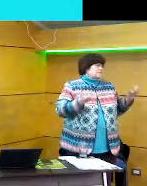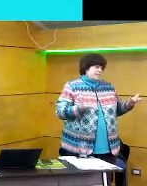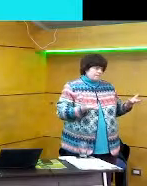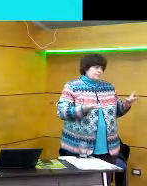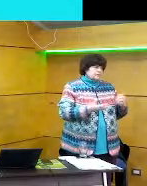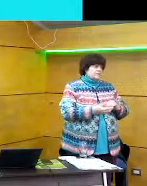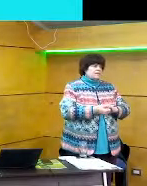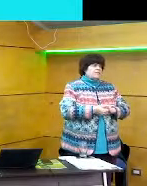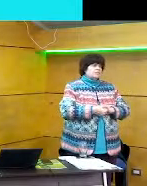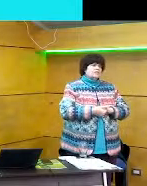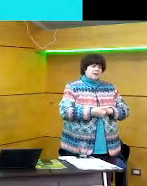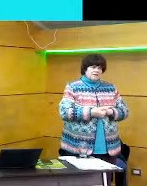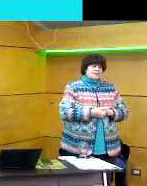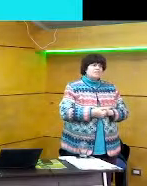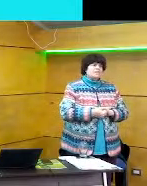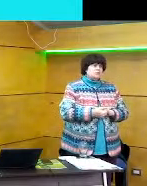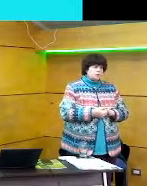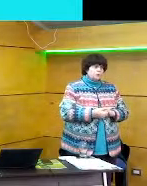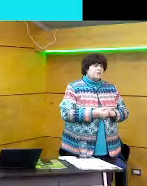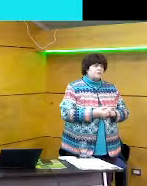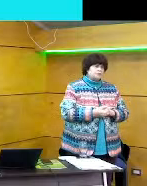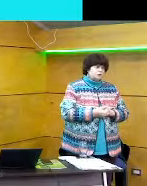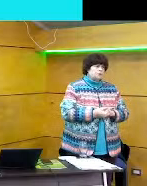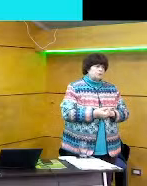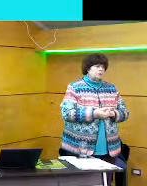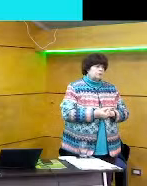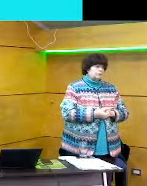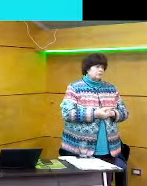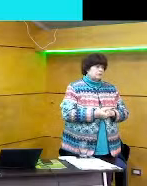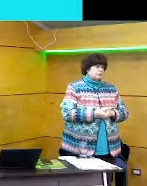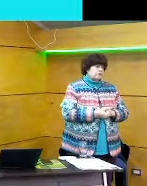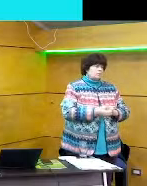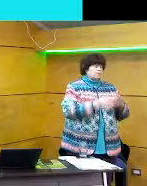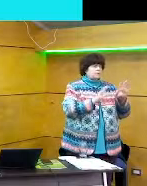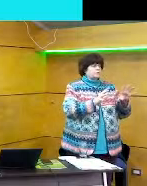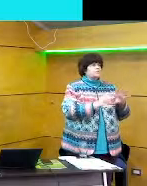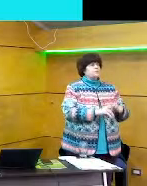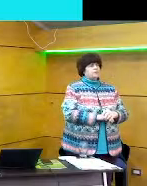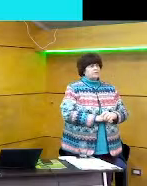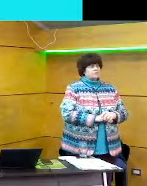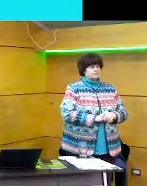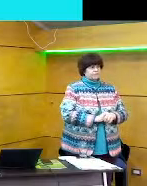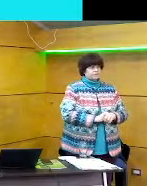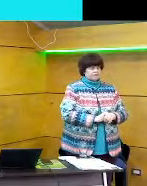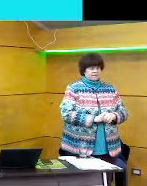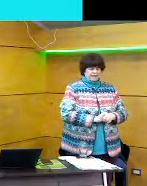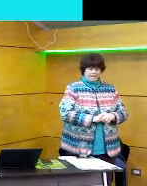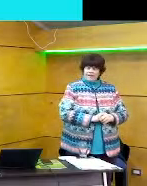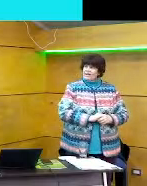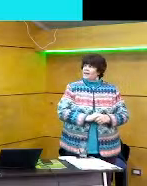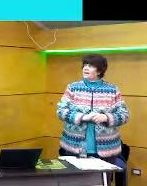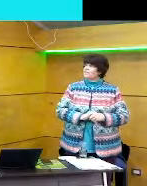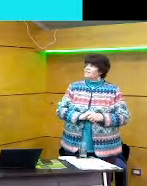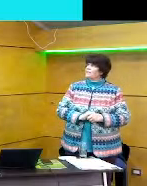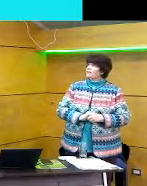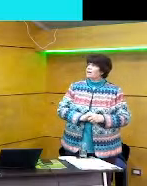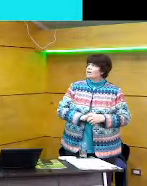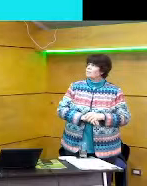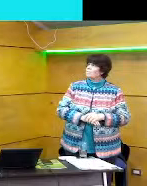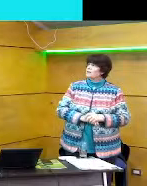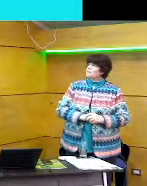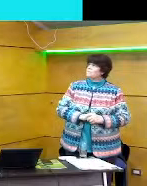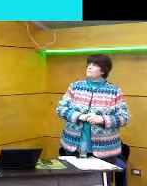available, examples. There's a lot of things that you can do with your students. And I